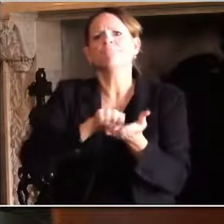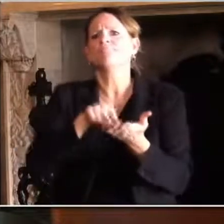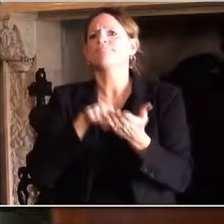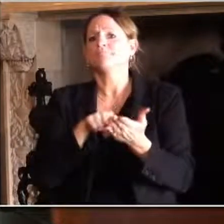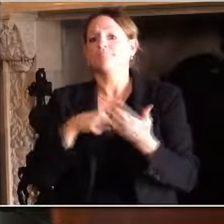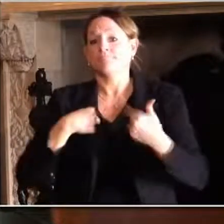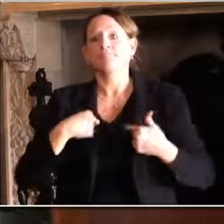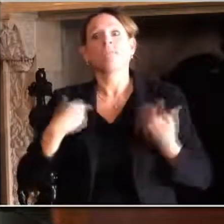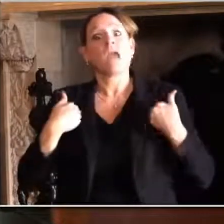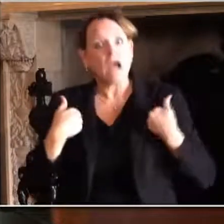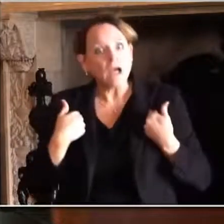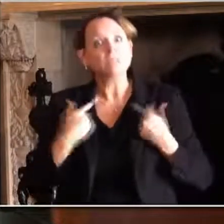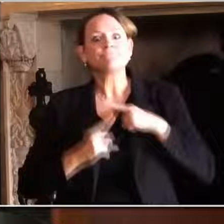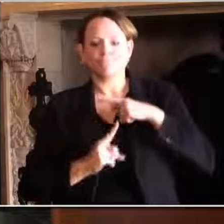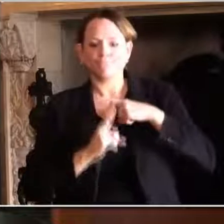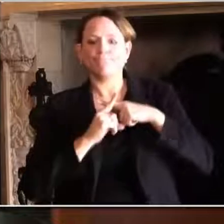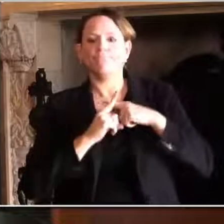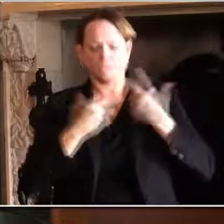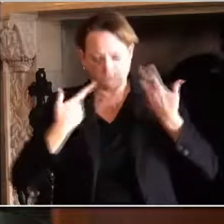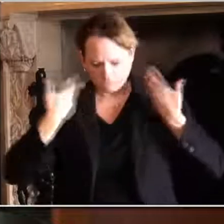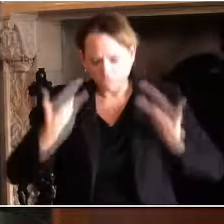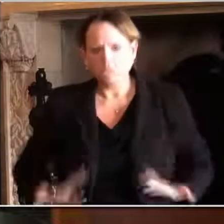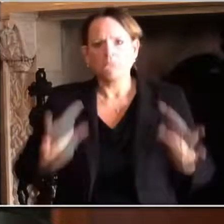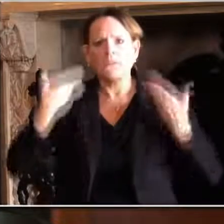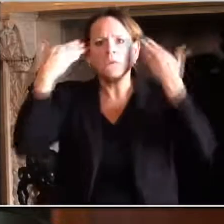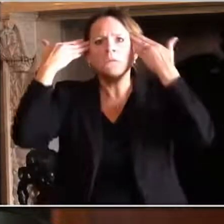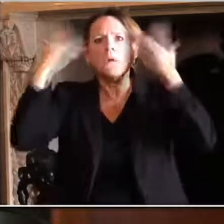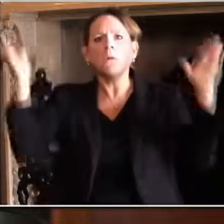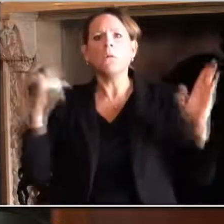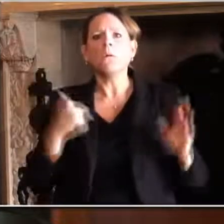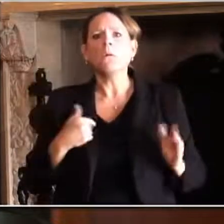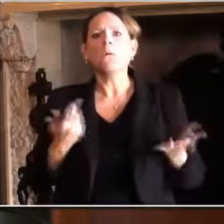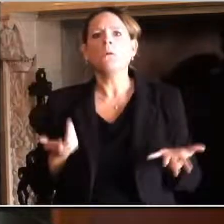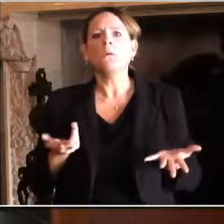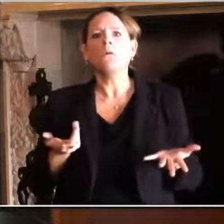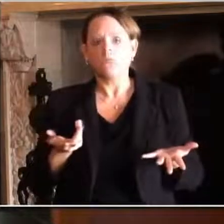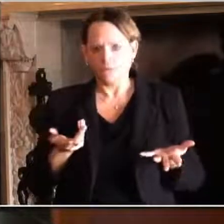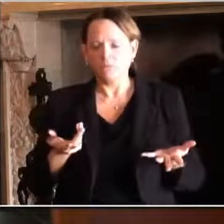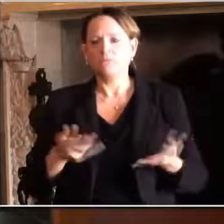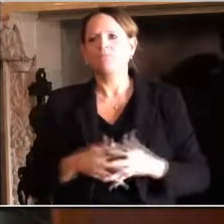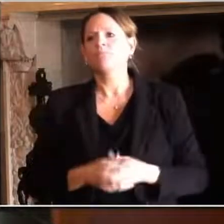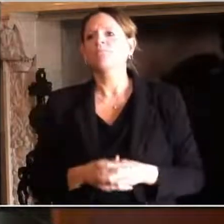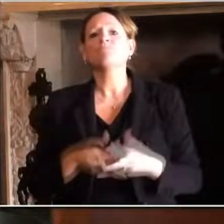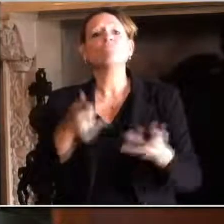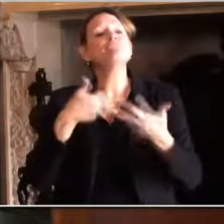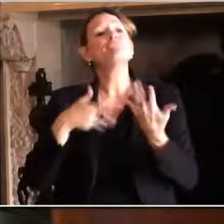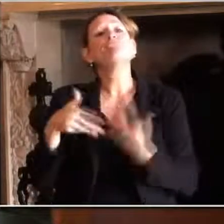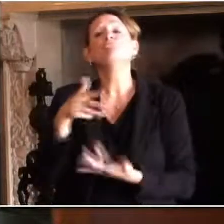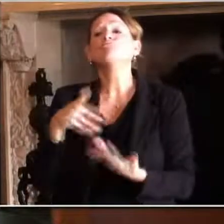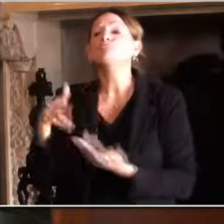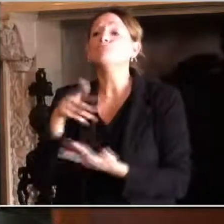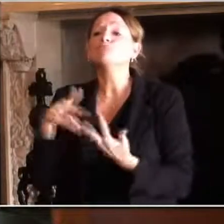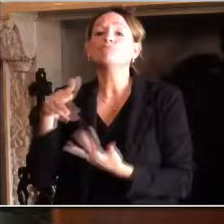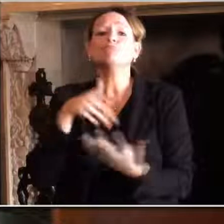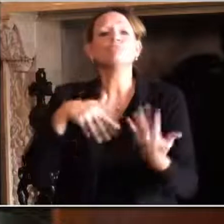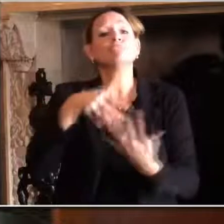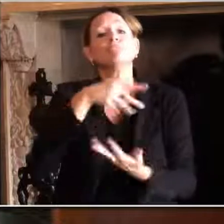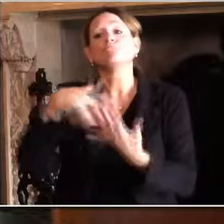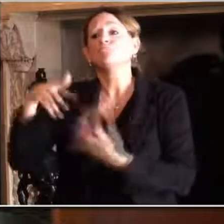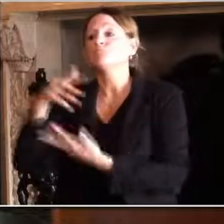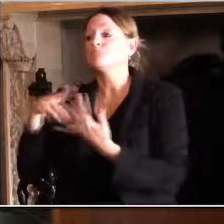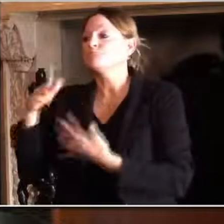So all this means that the likelihood of people transmitting and catching COVID-19 in the community is